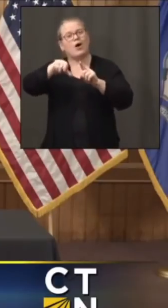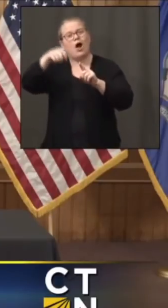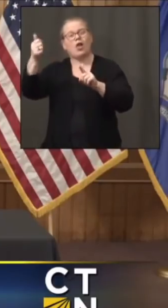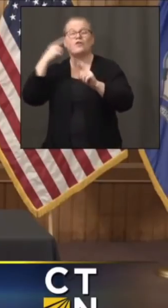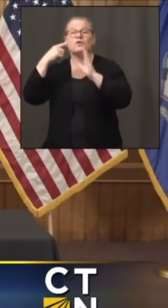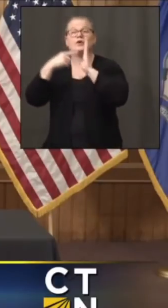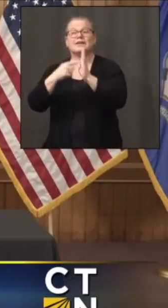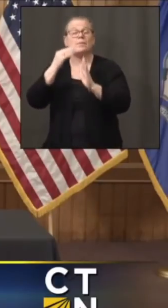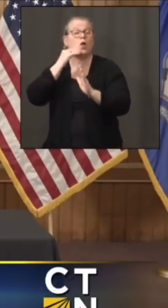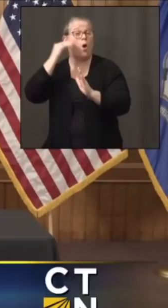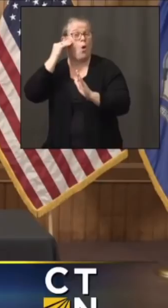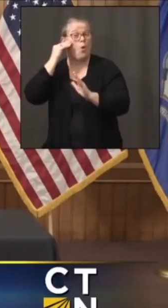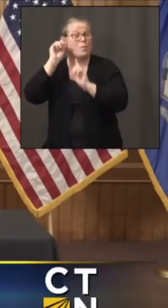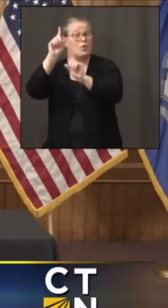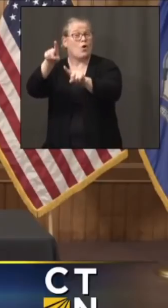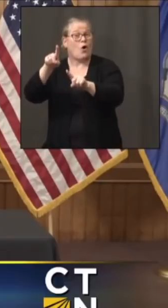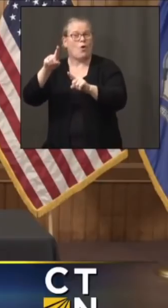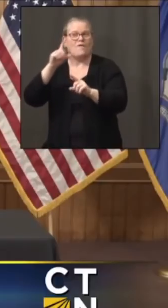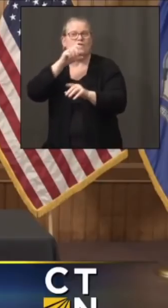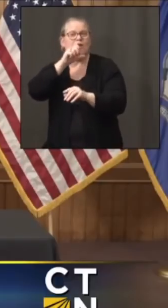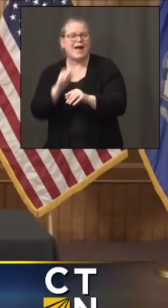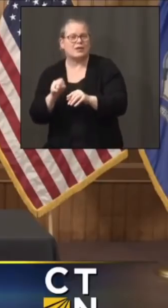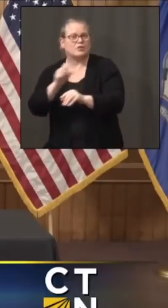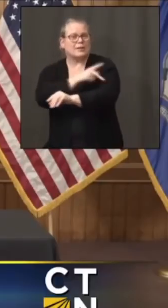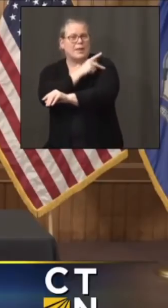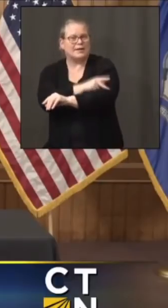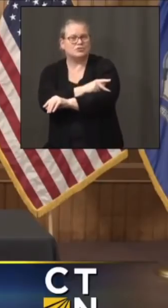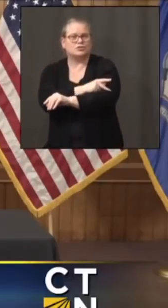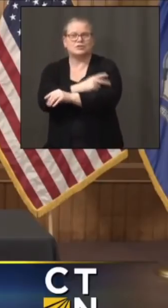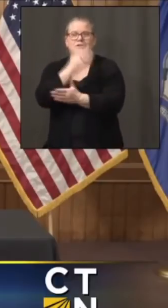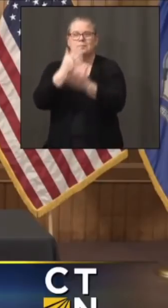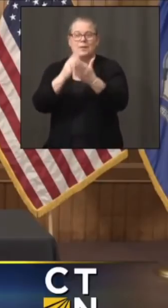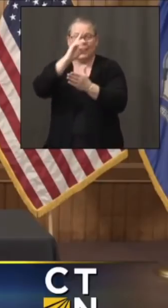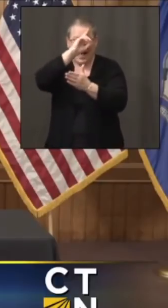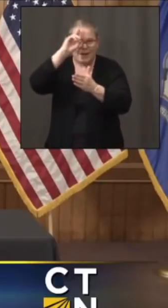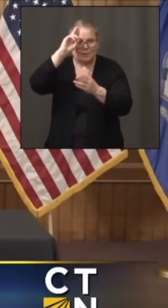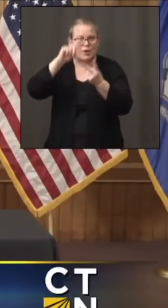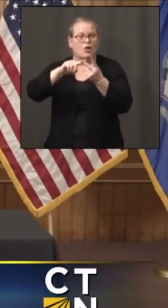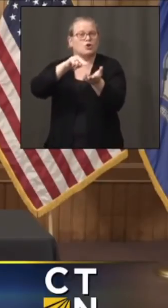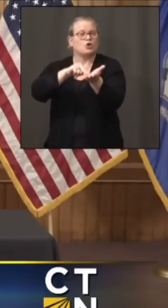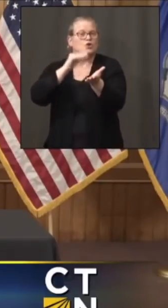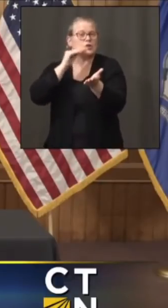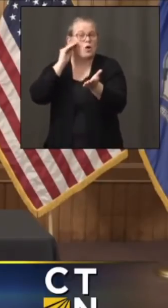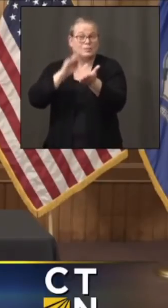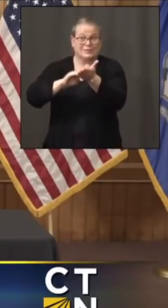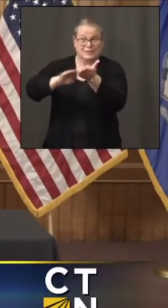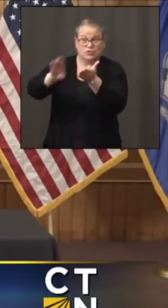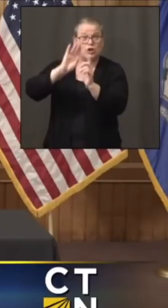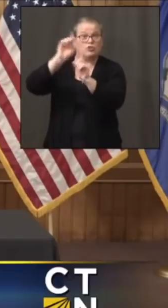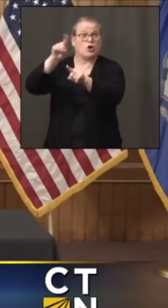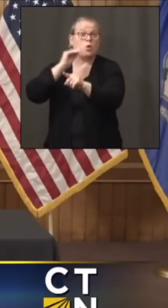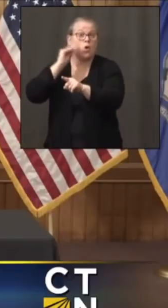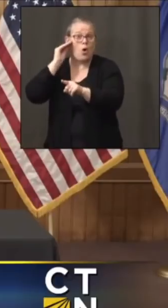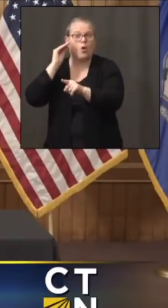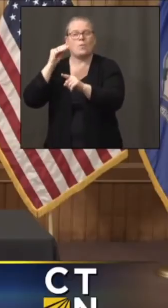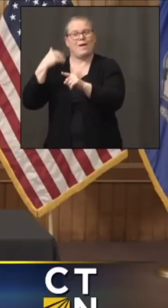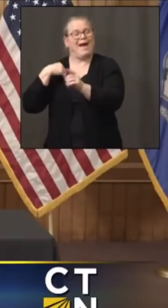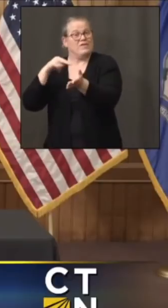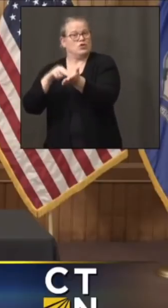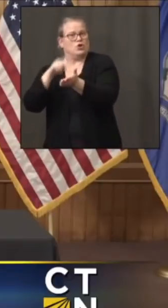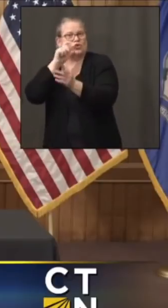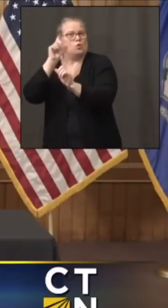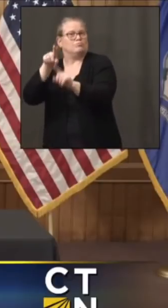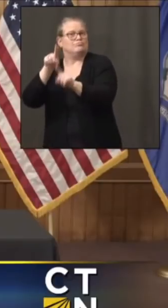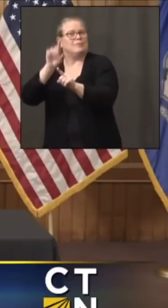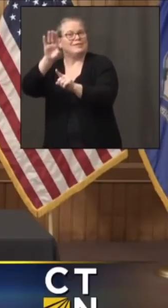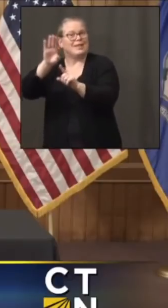elderly patients who may have recently been discharged from a hospital or a nursing facility? Are they eligible in Phase 1A? And